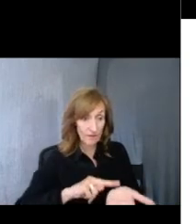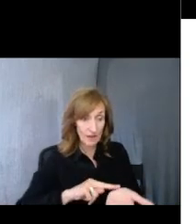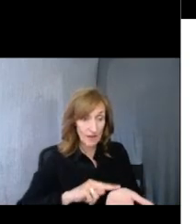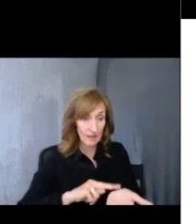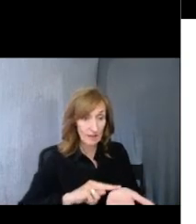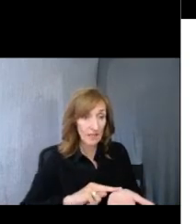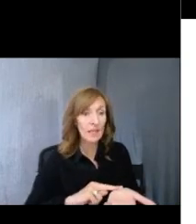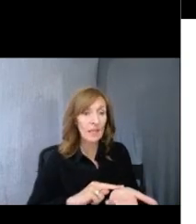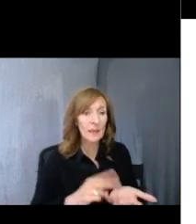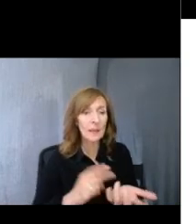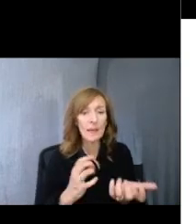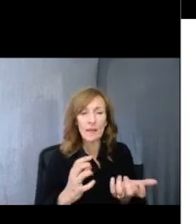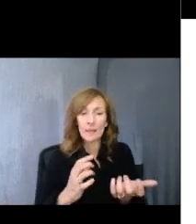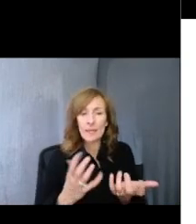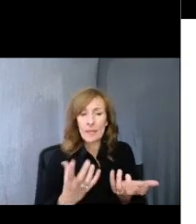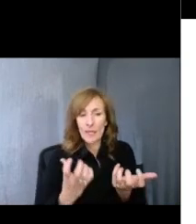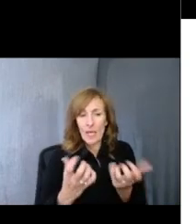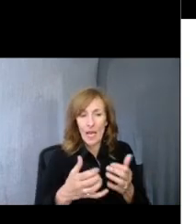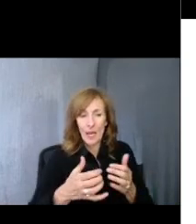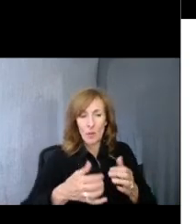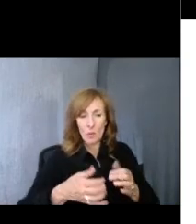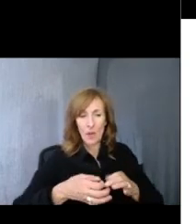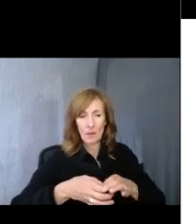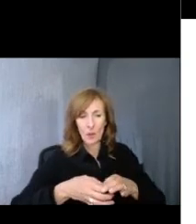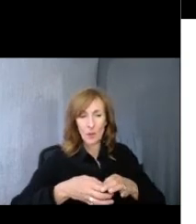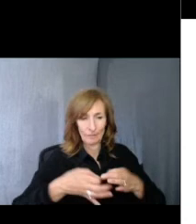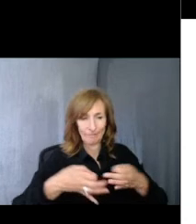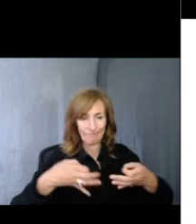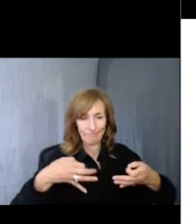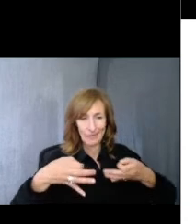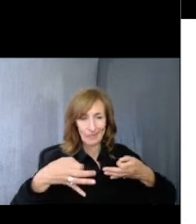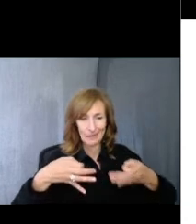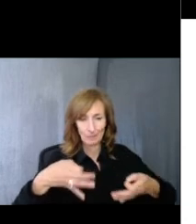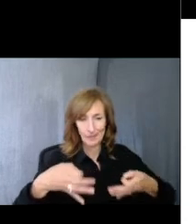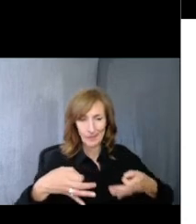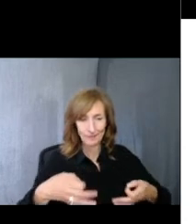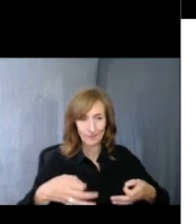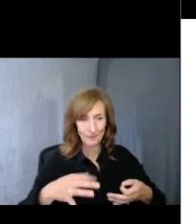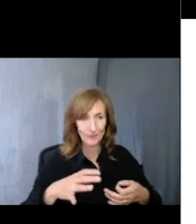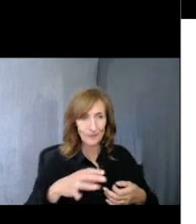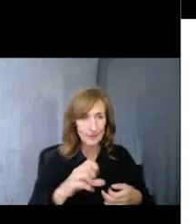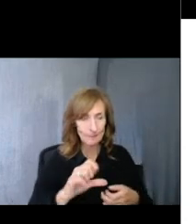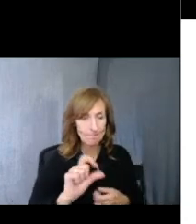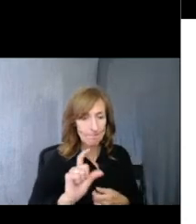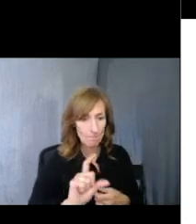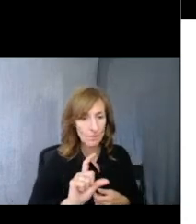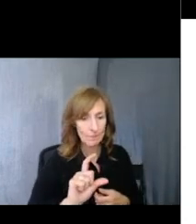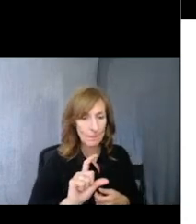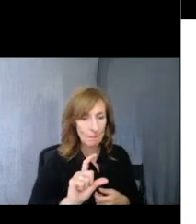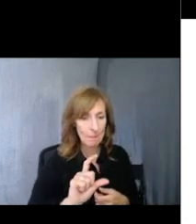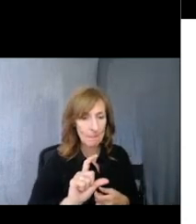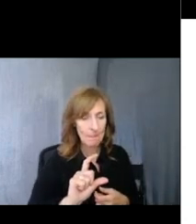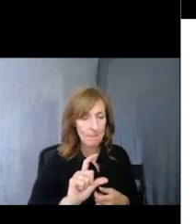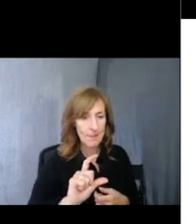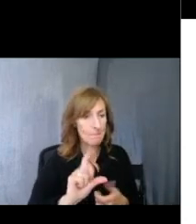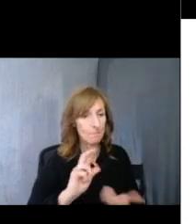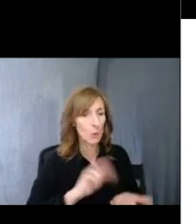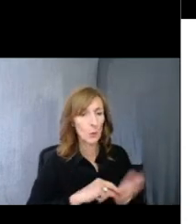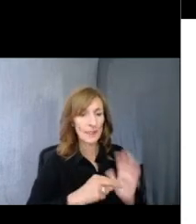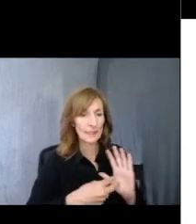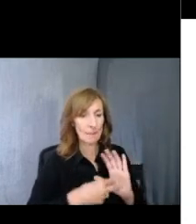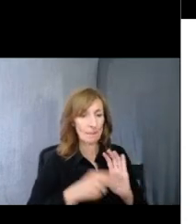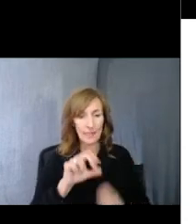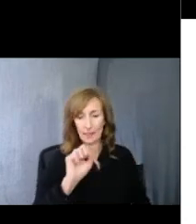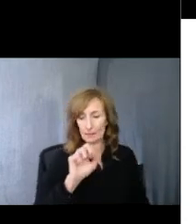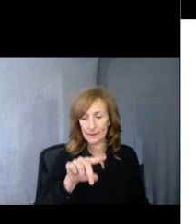it. This is a little commercial about specific gravity. And what specific gravity is,